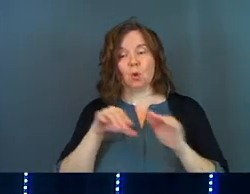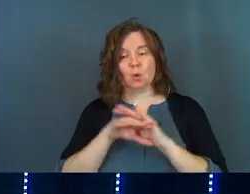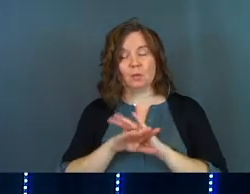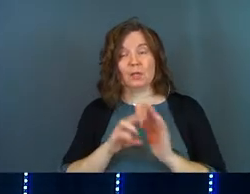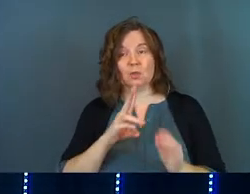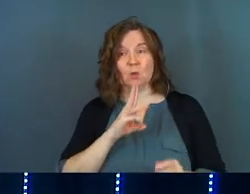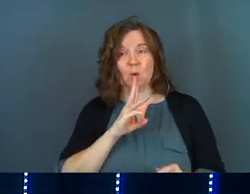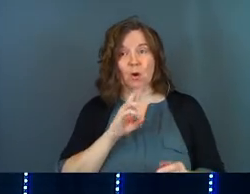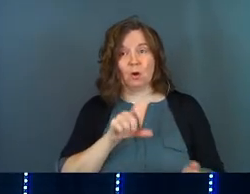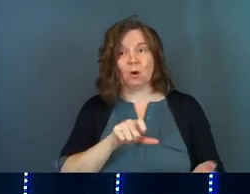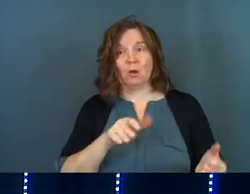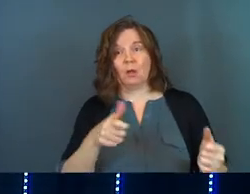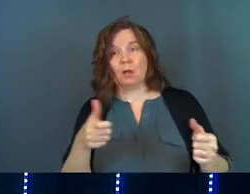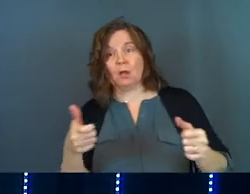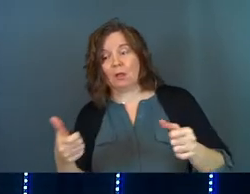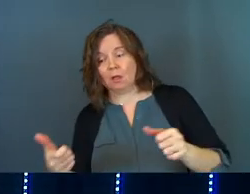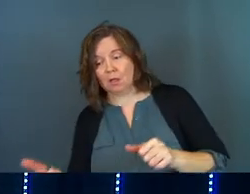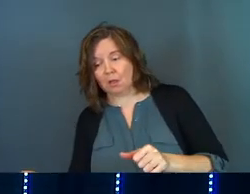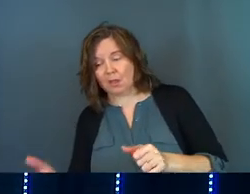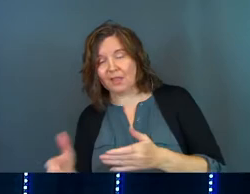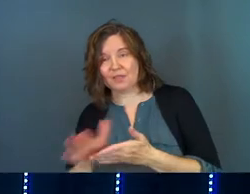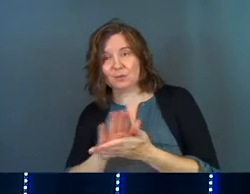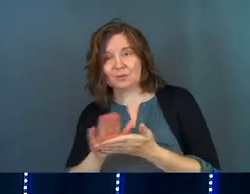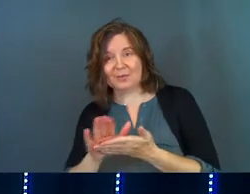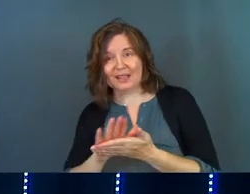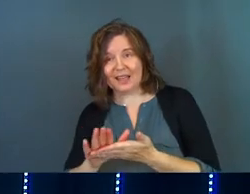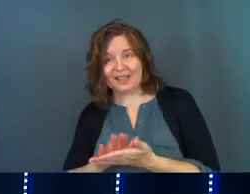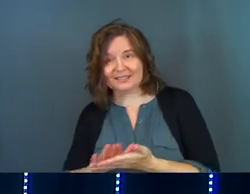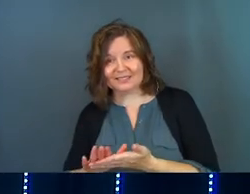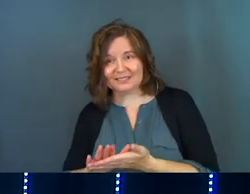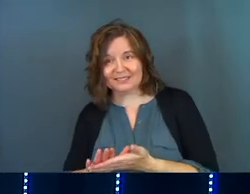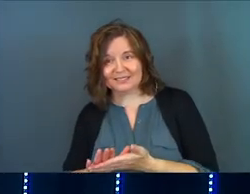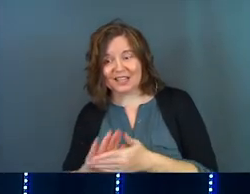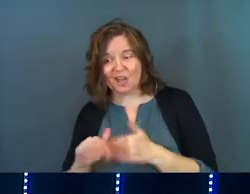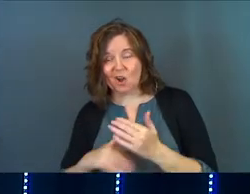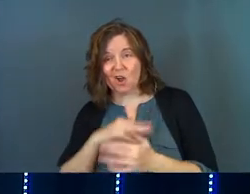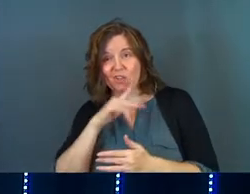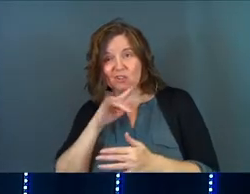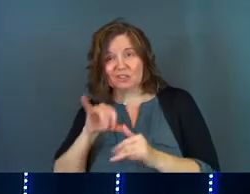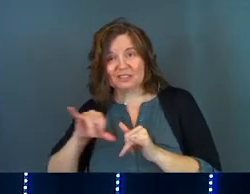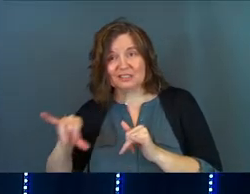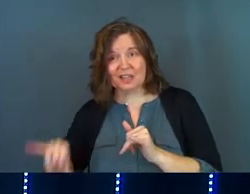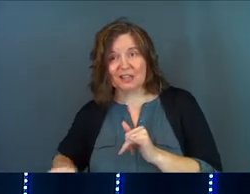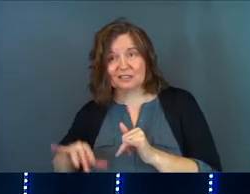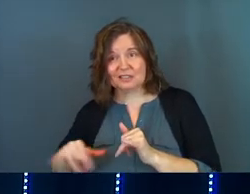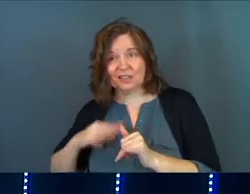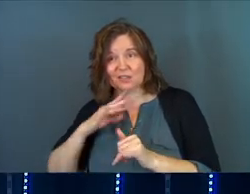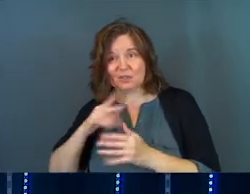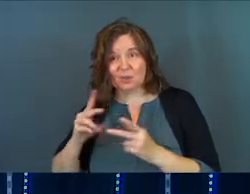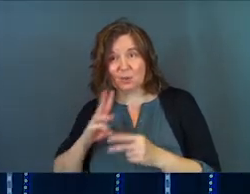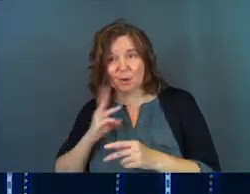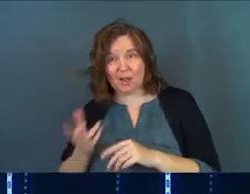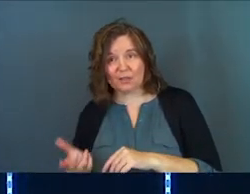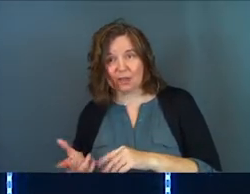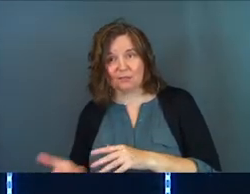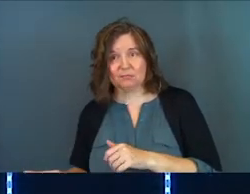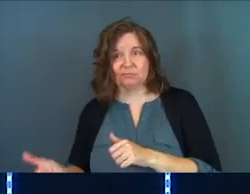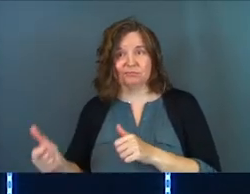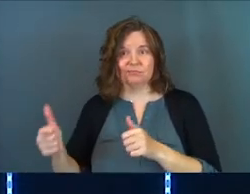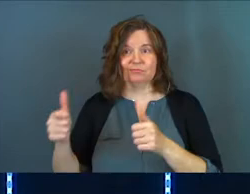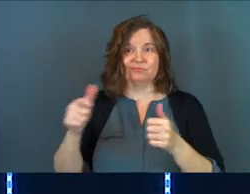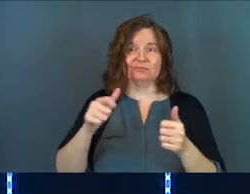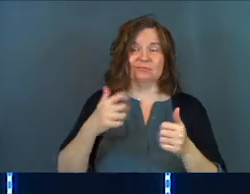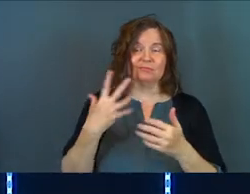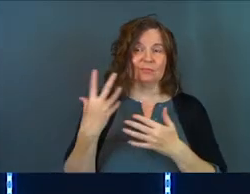into the water, and they're supposed to be cleansed, and all the dirt stays behind in that dirty water as they walk out brand